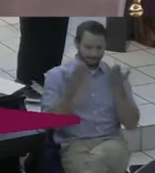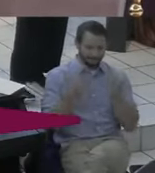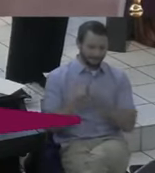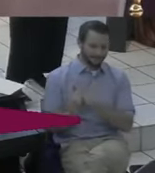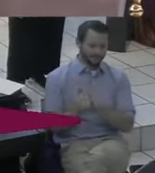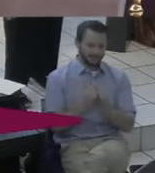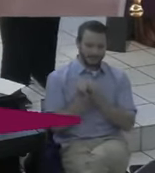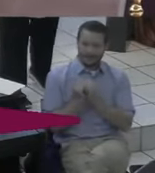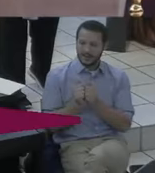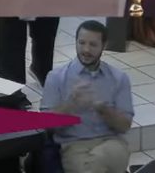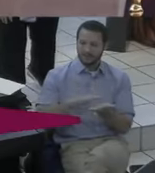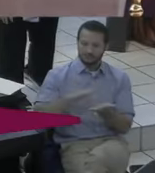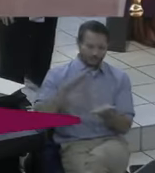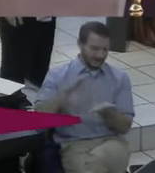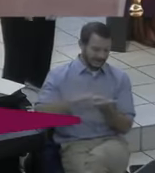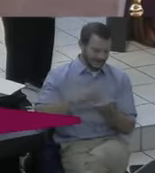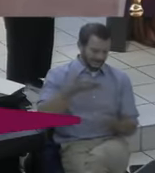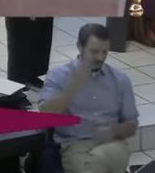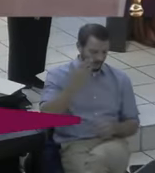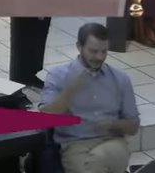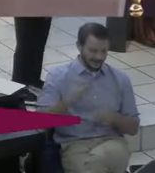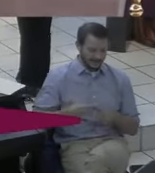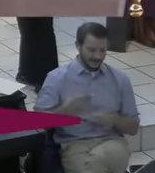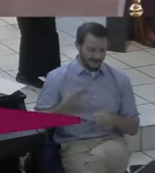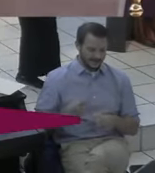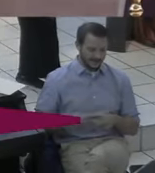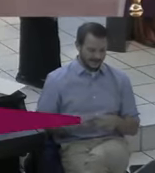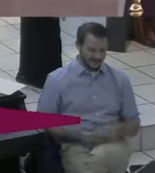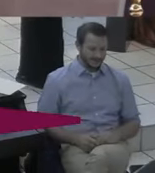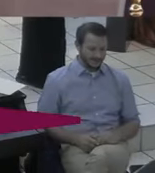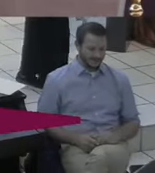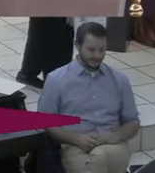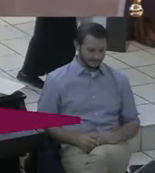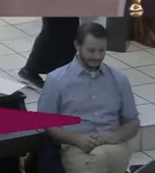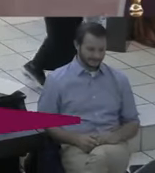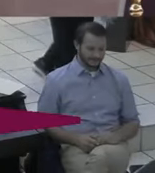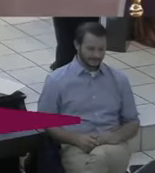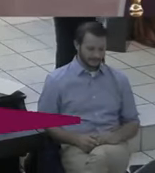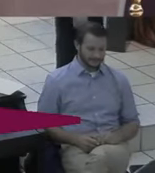Rise up together, praise God's